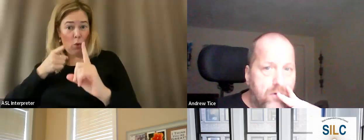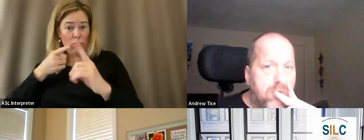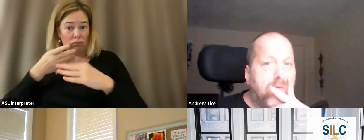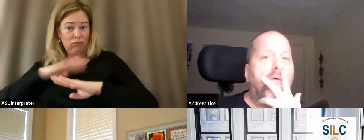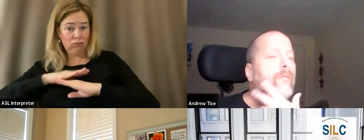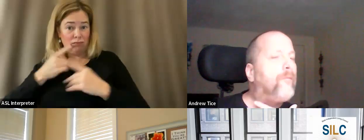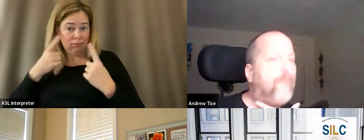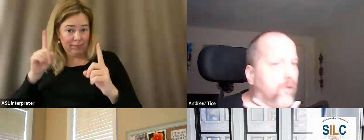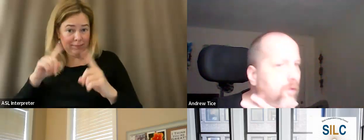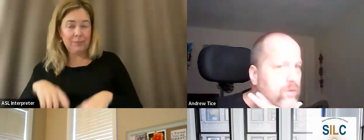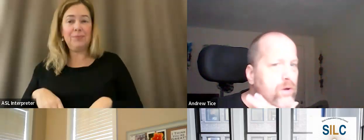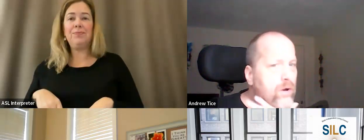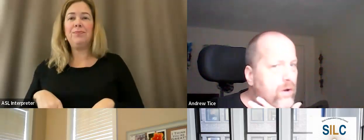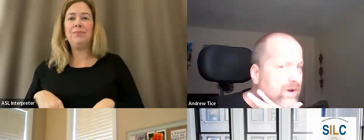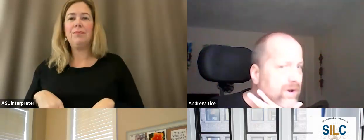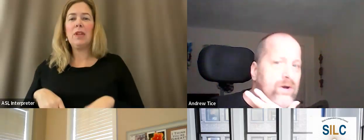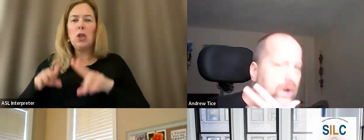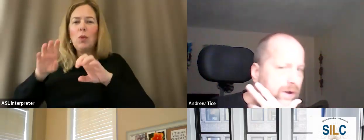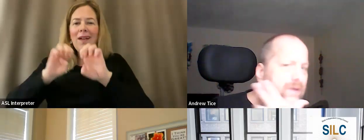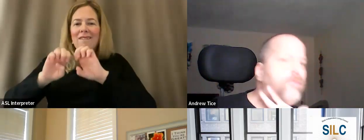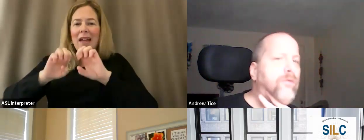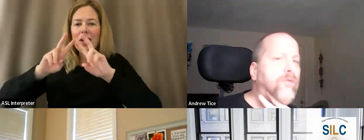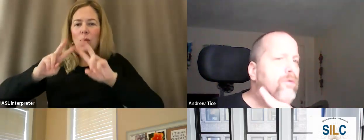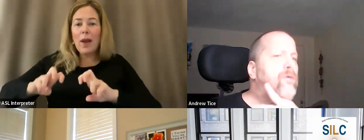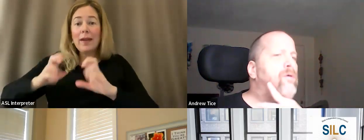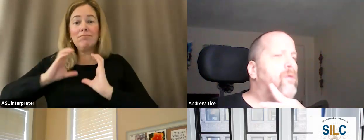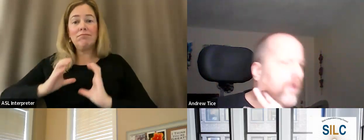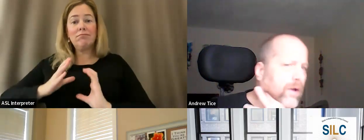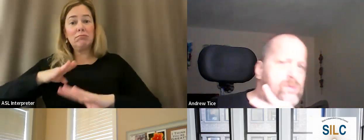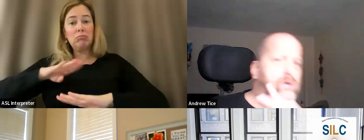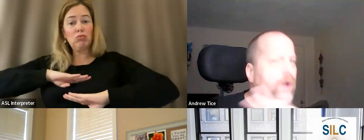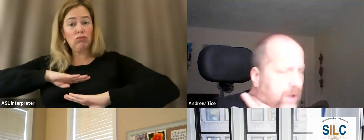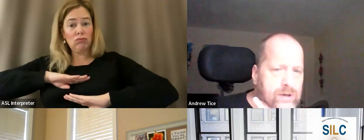Next, you'll be evaluating consumer satisfaction.